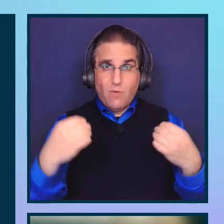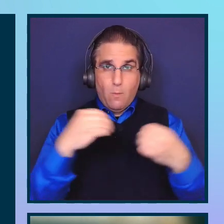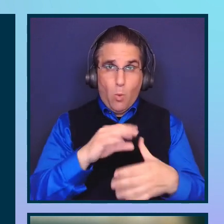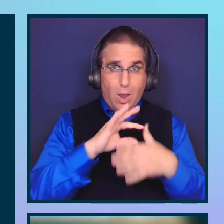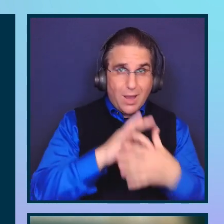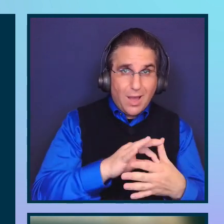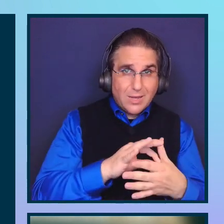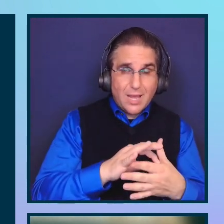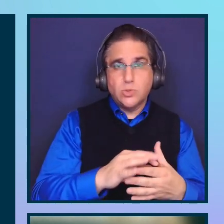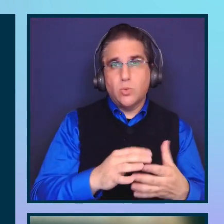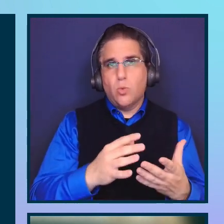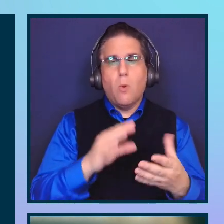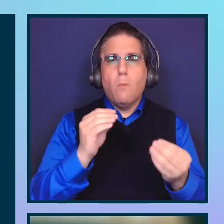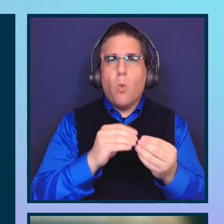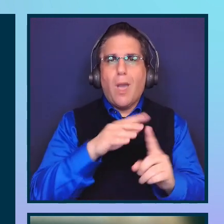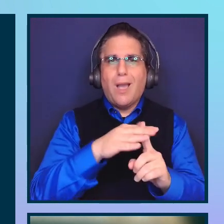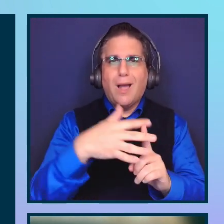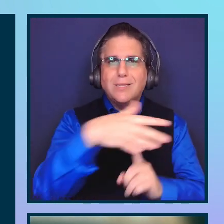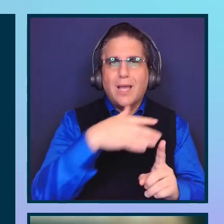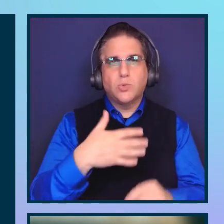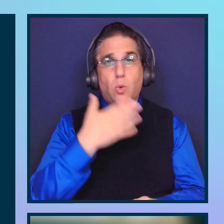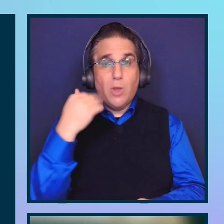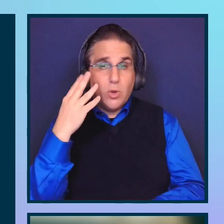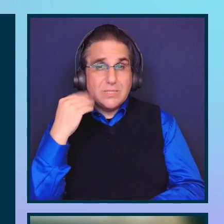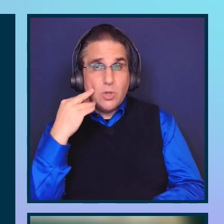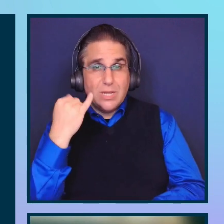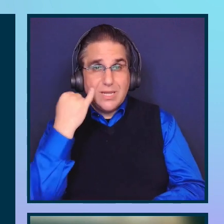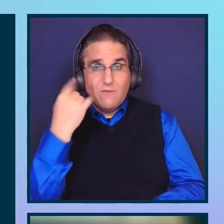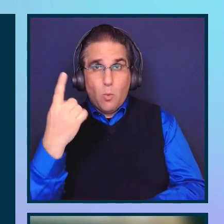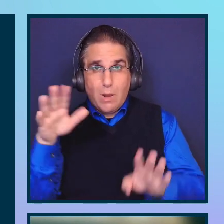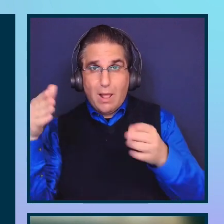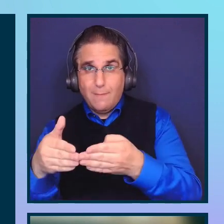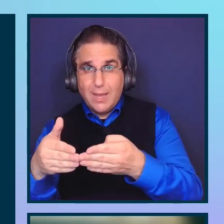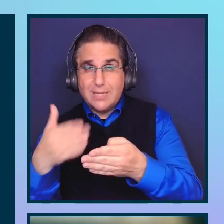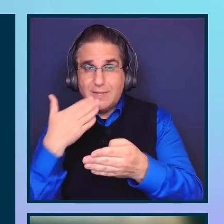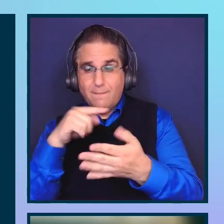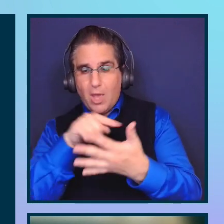if one element is focused before or after another? That's a huge thing to keep